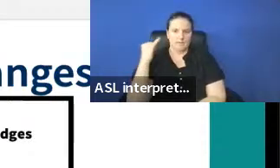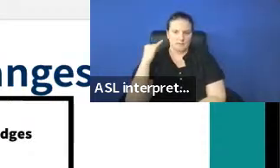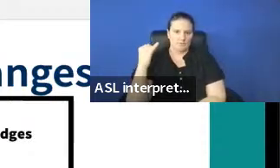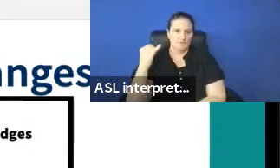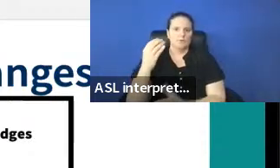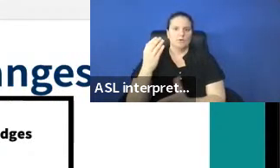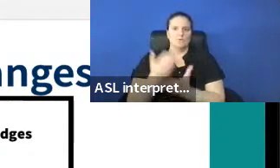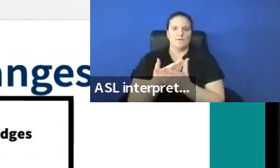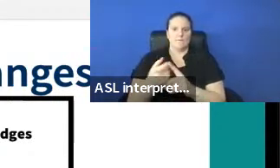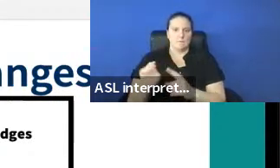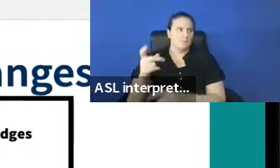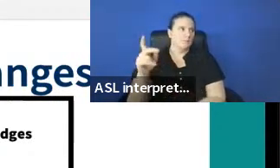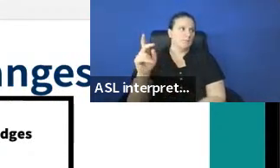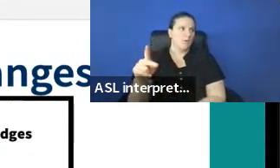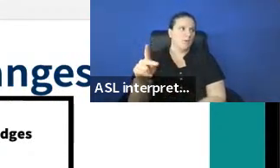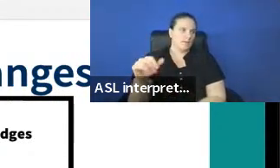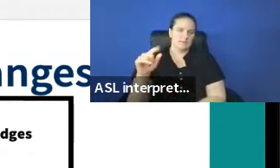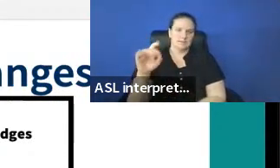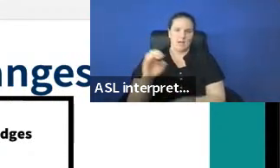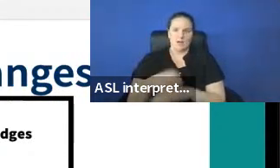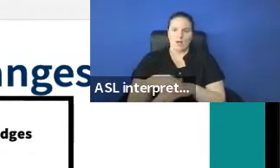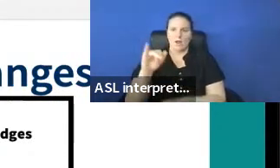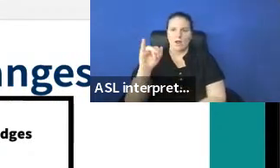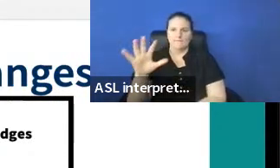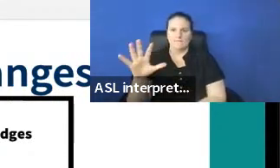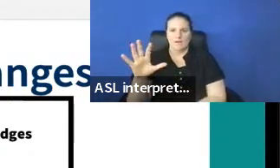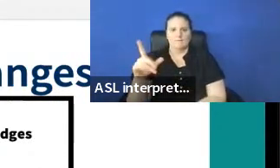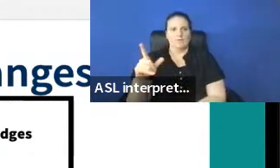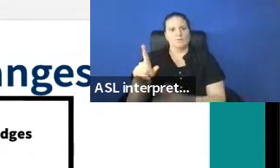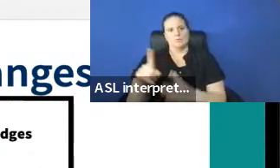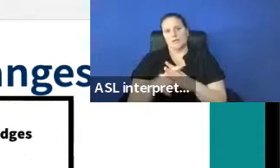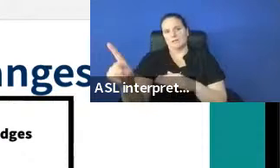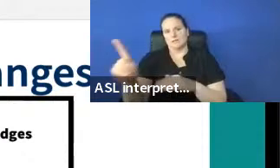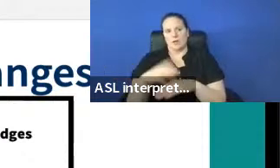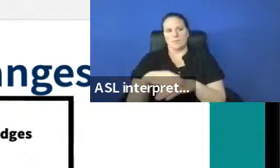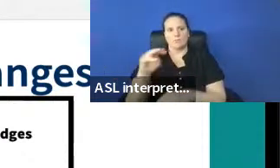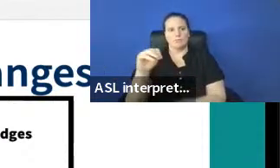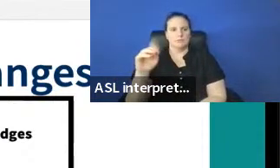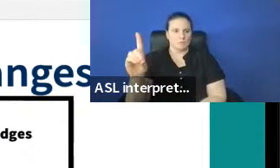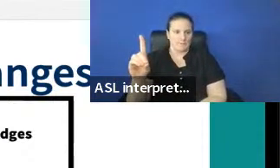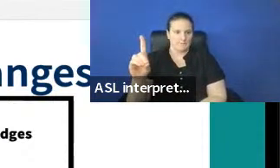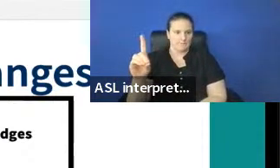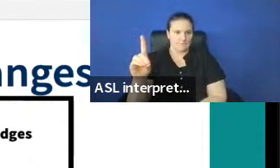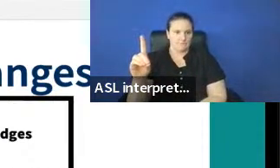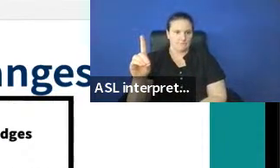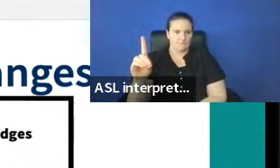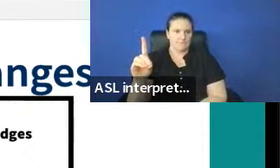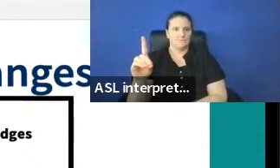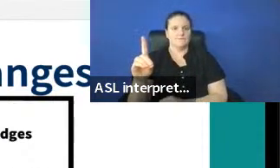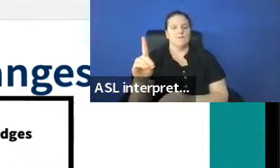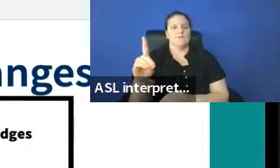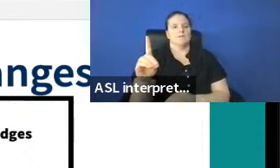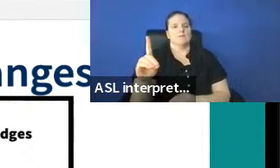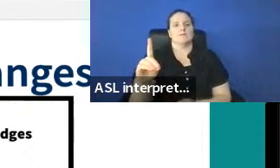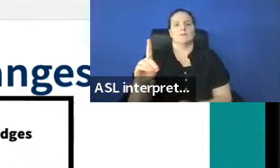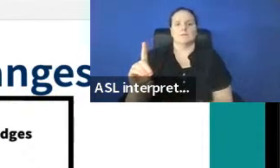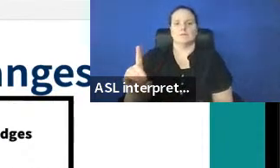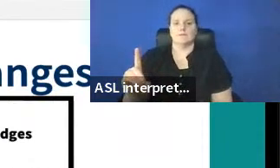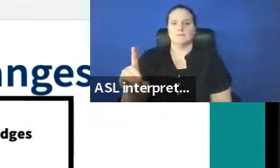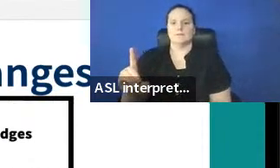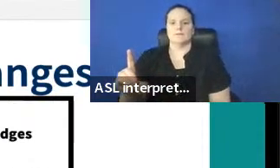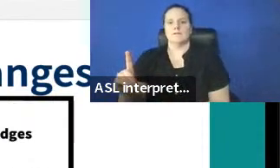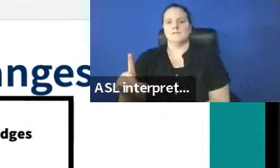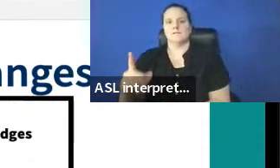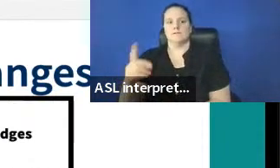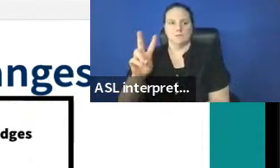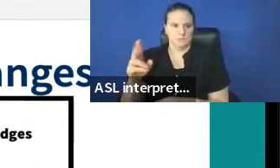from the Portland side on I-5, you would exit at Marine Drive, where there are two intersections that